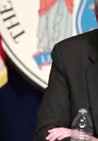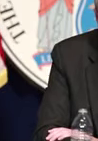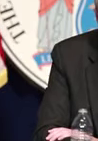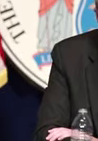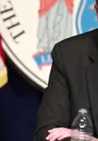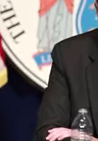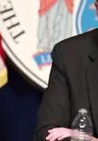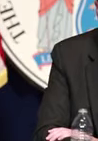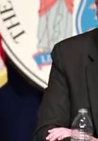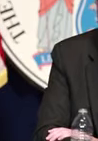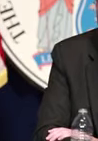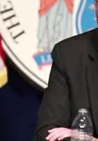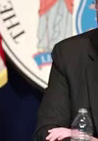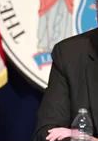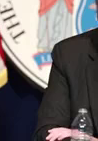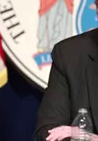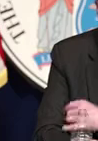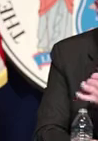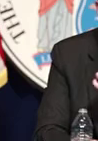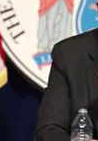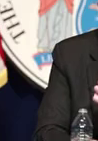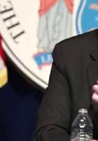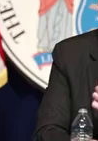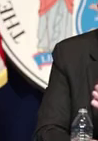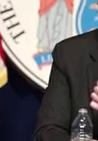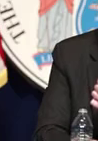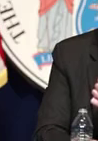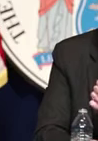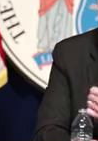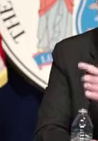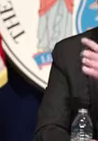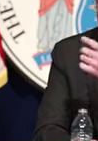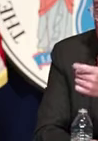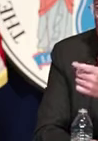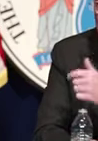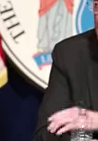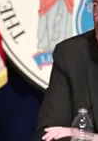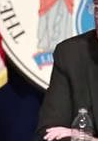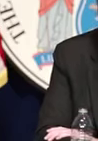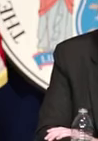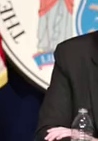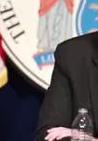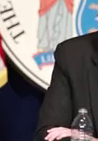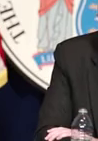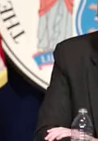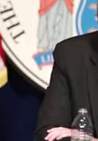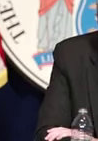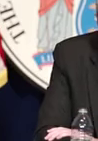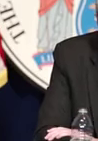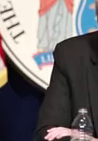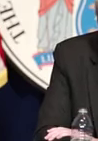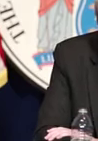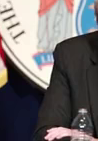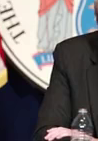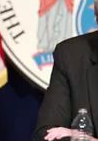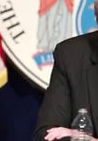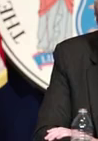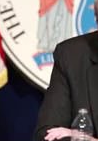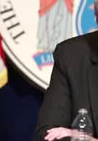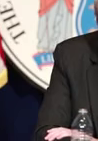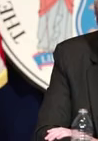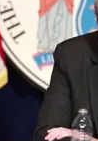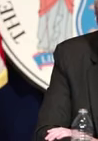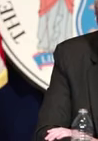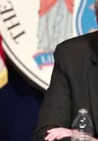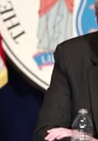500 tests, and you got to be not only a New Jersey resident, but you got to be symptomatic. Again, we maintain a full list